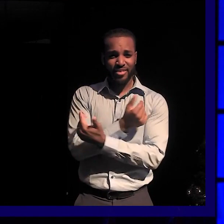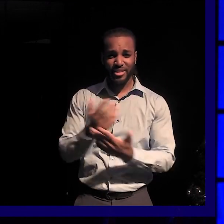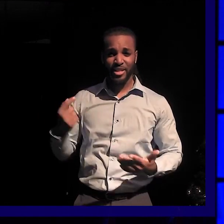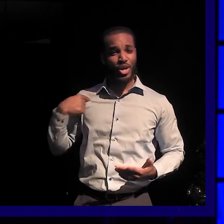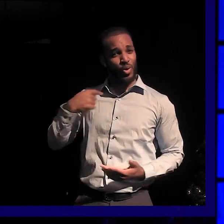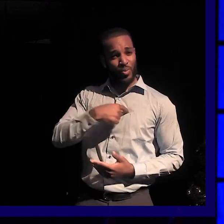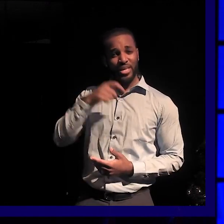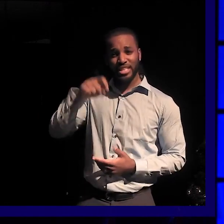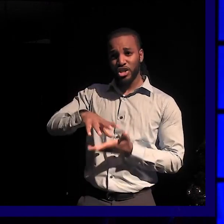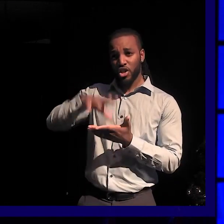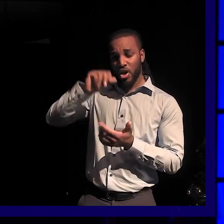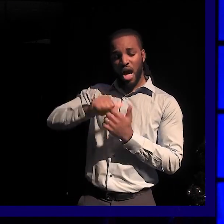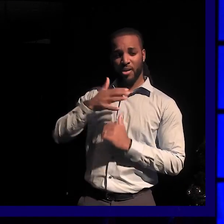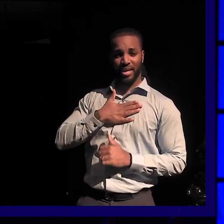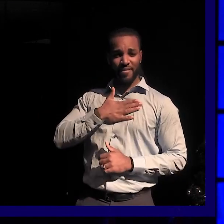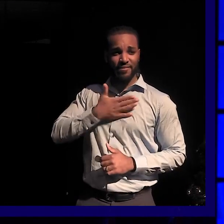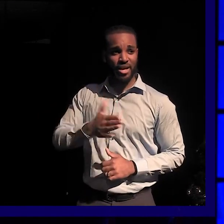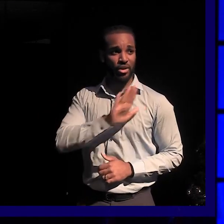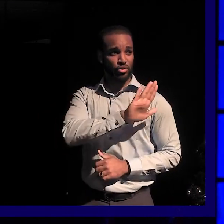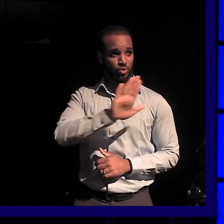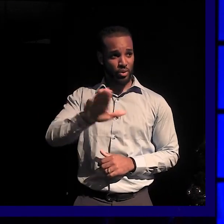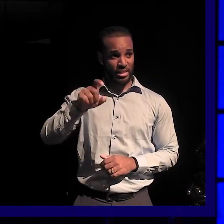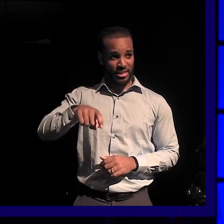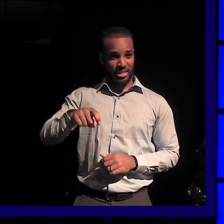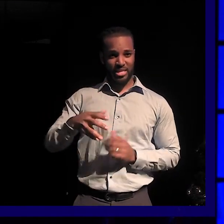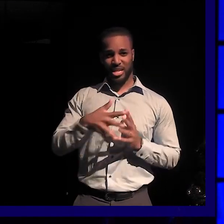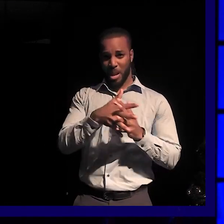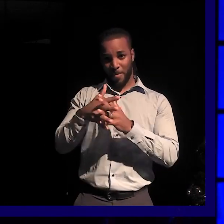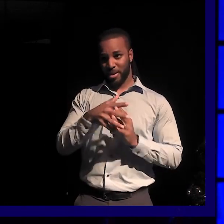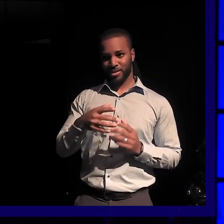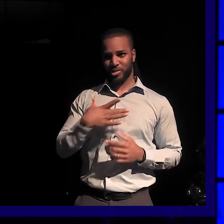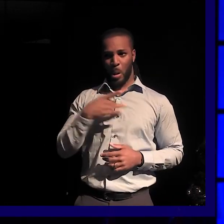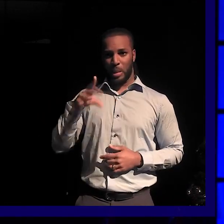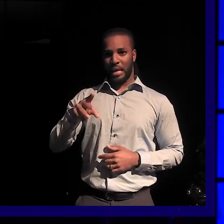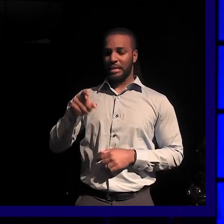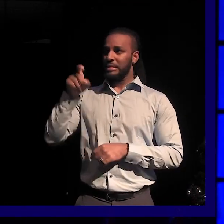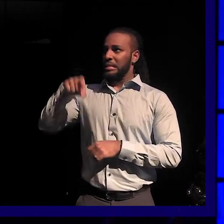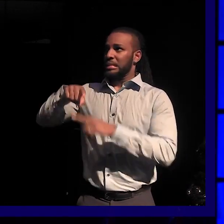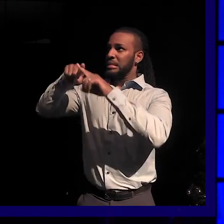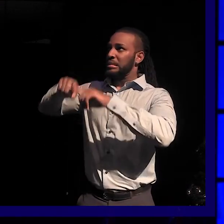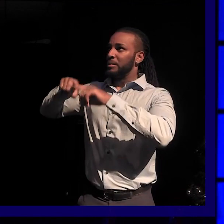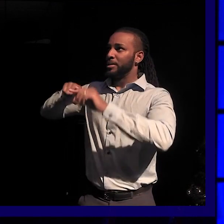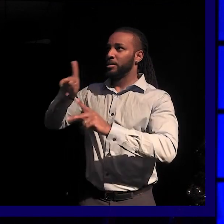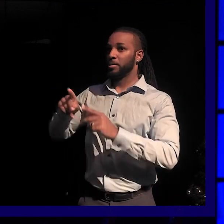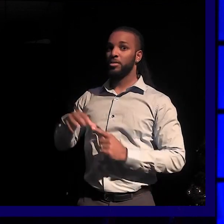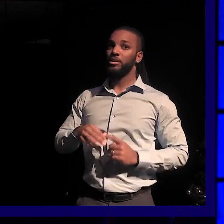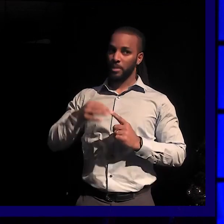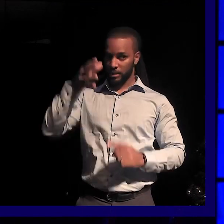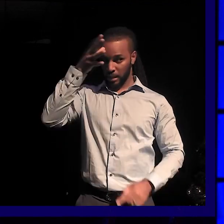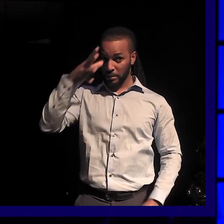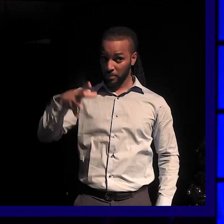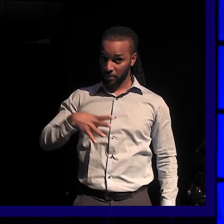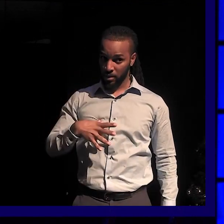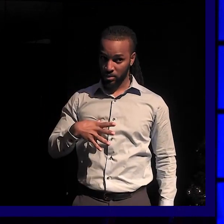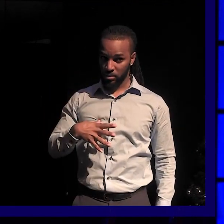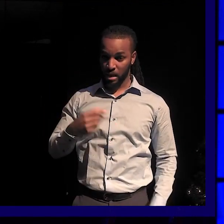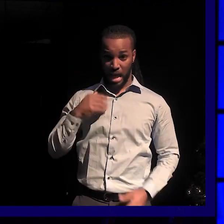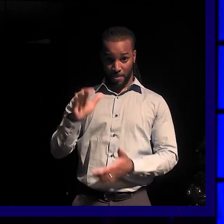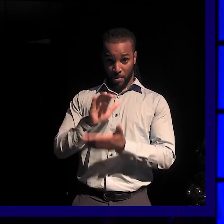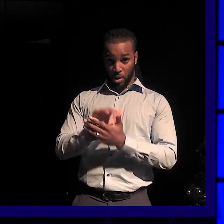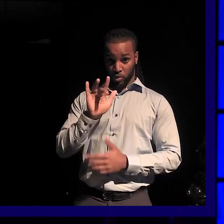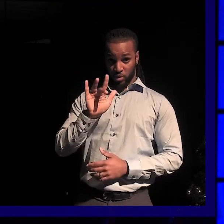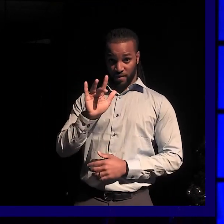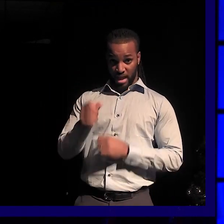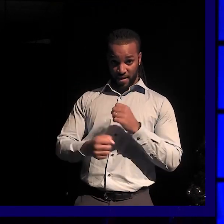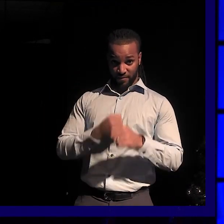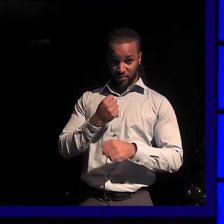We need to learn how to confess our need. Americans don't like to need anybody, especially us men. I've been married 25 years.